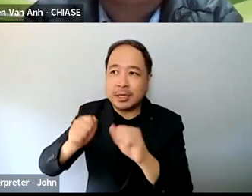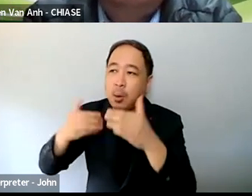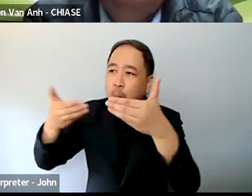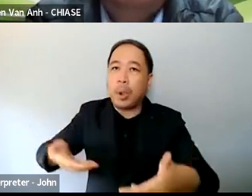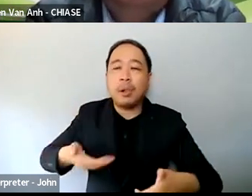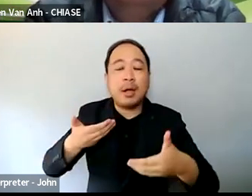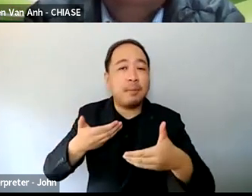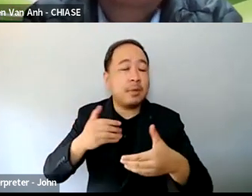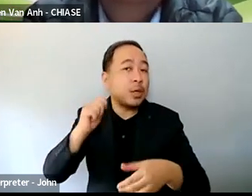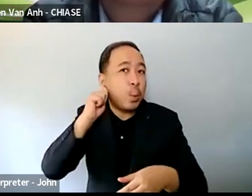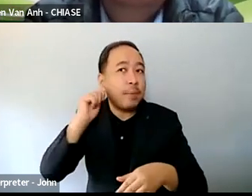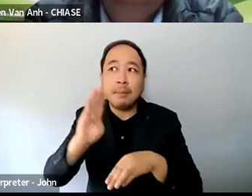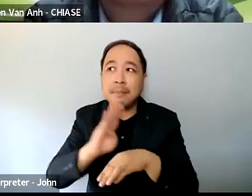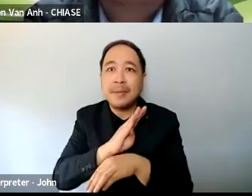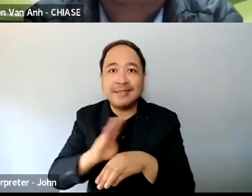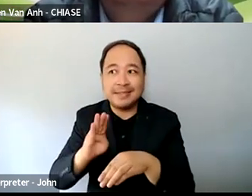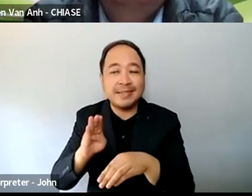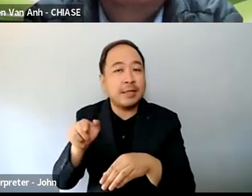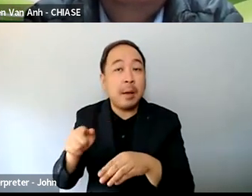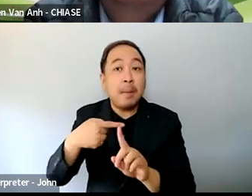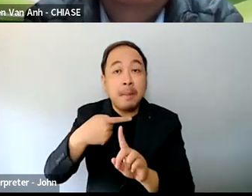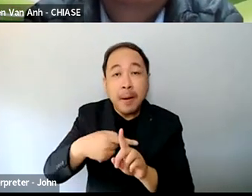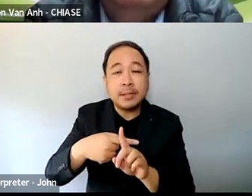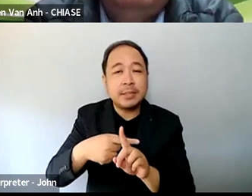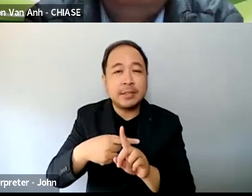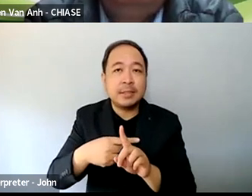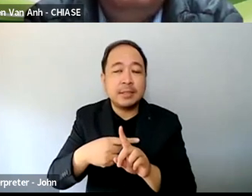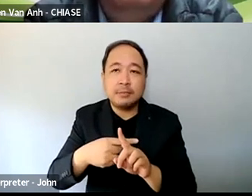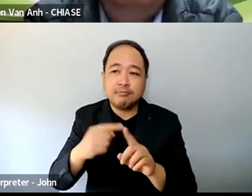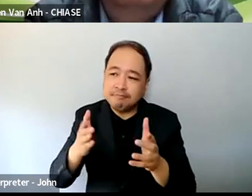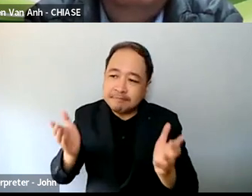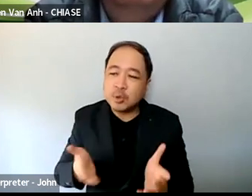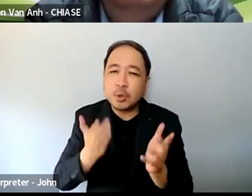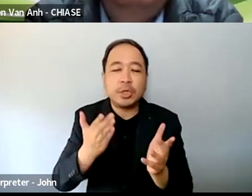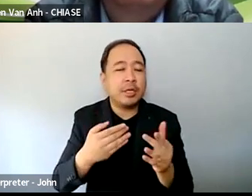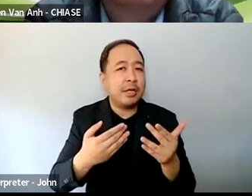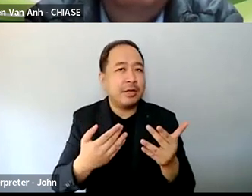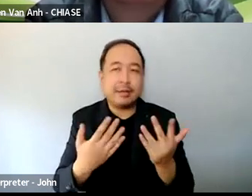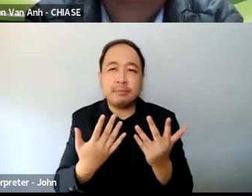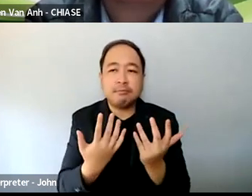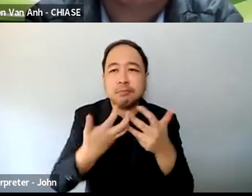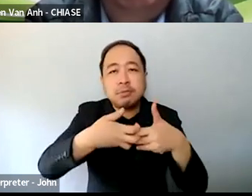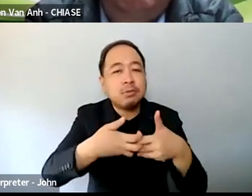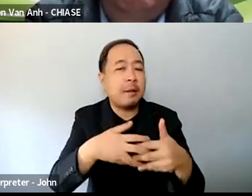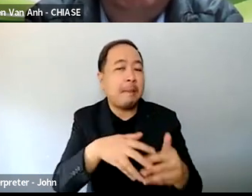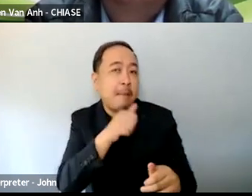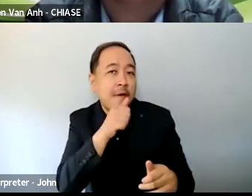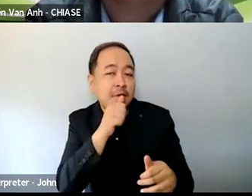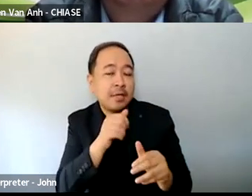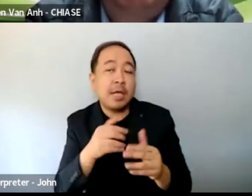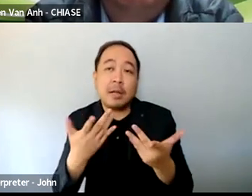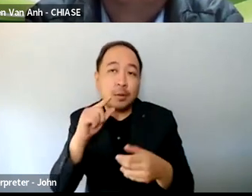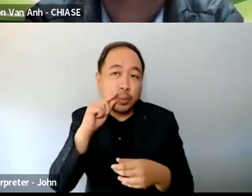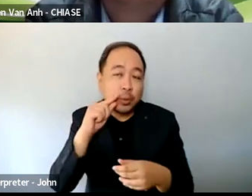entrepreneurs, but really articulating this nexus between the needs of the private sector, gender equality, and the role of